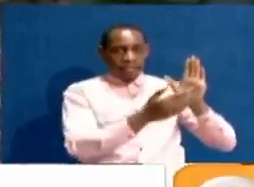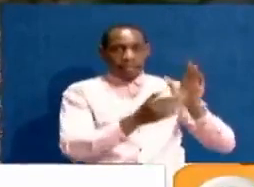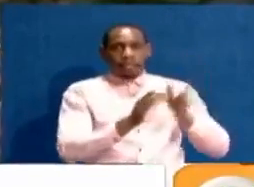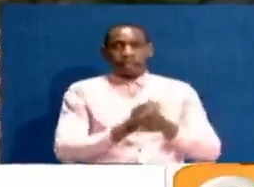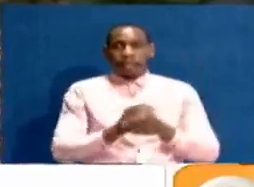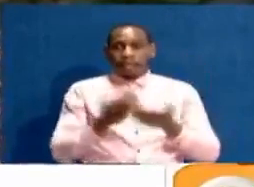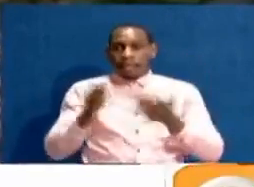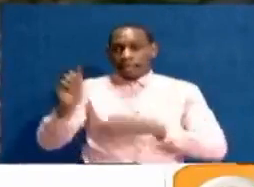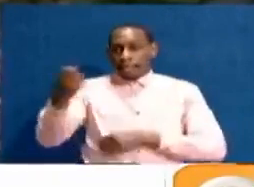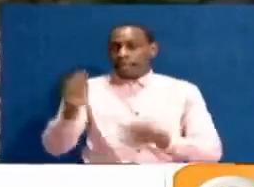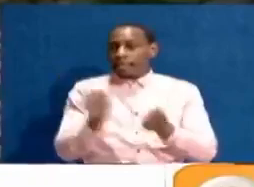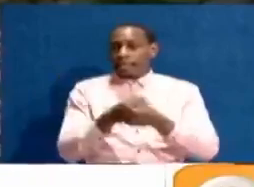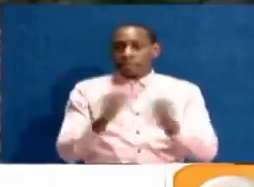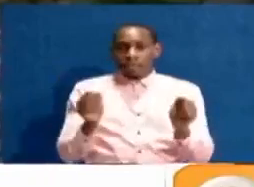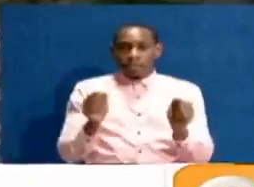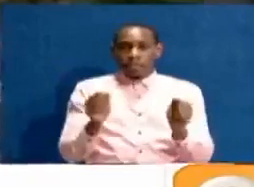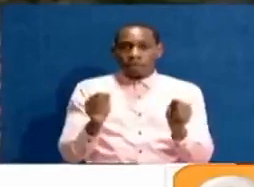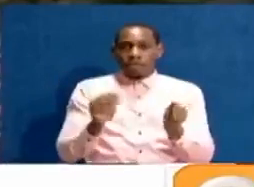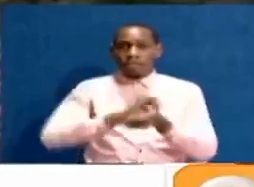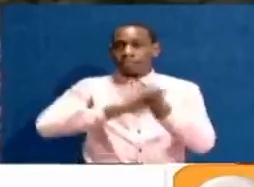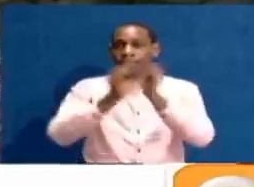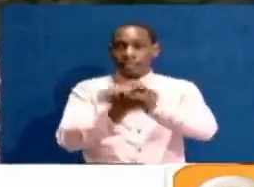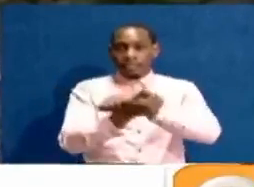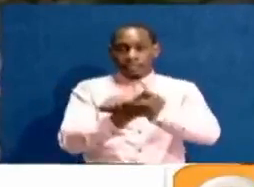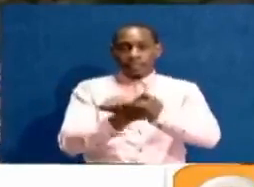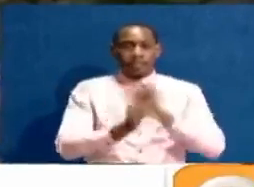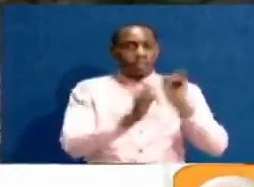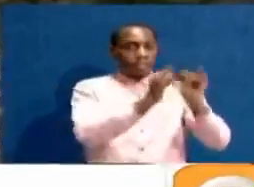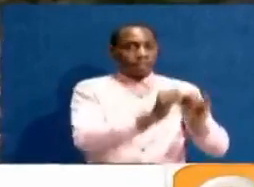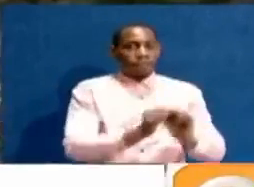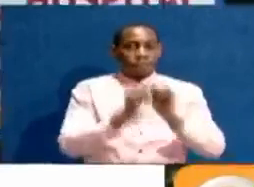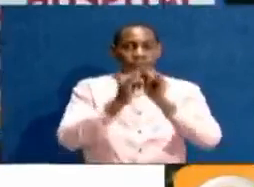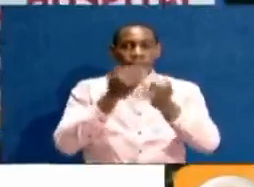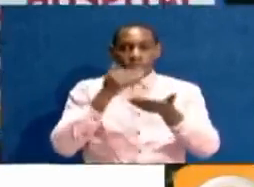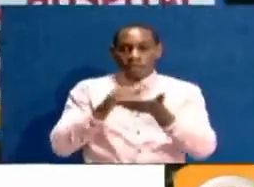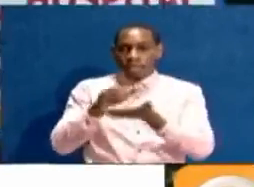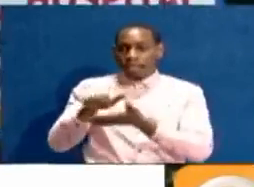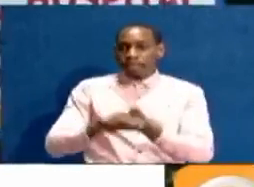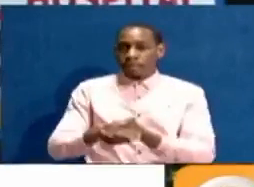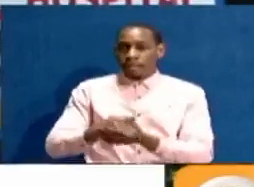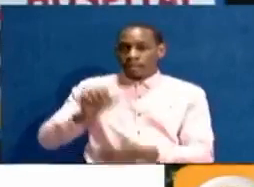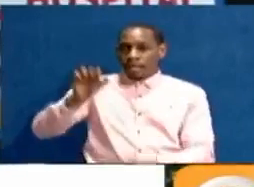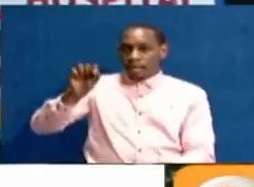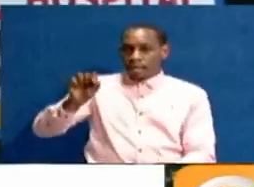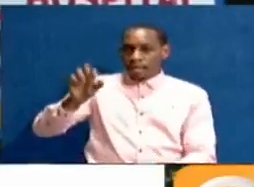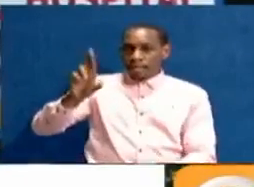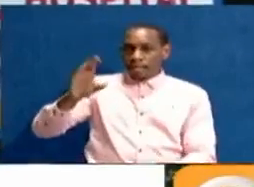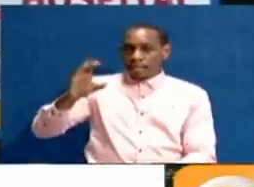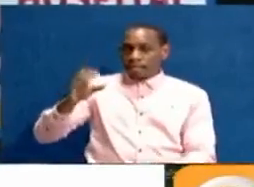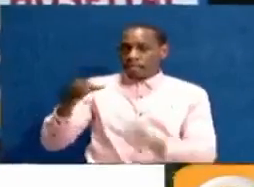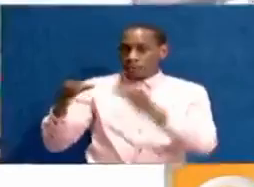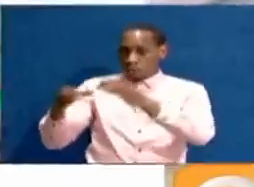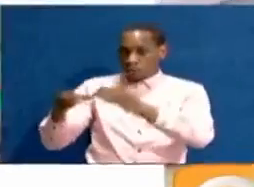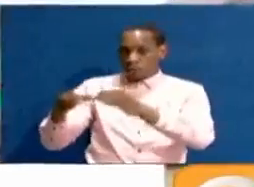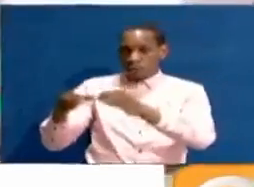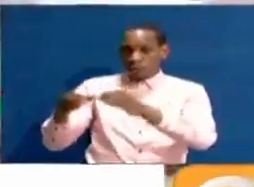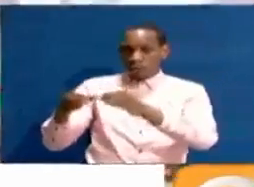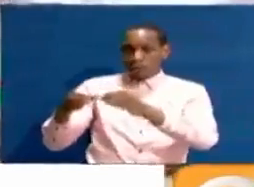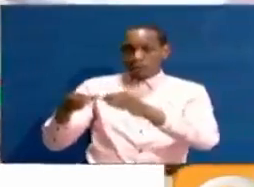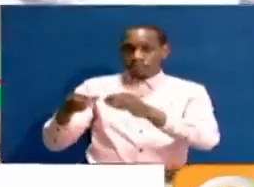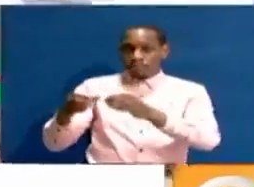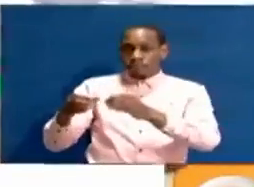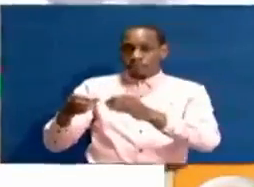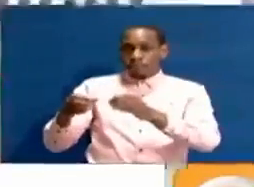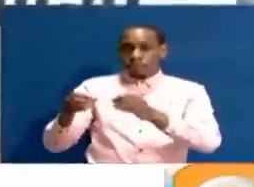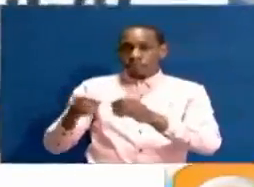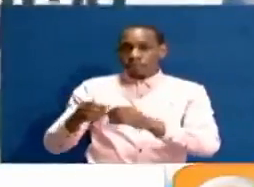this country cannot be overturned by individual circulars. The Salaries and Remuneration Commission, SRC, dealt a